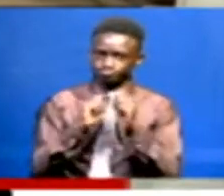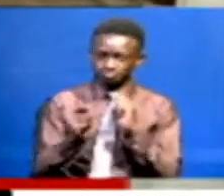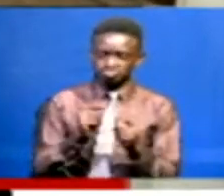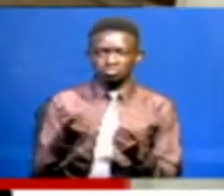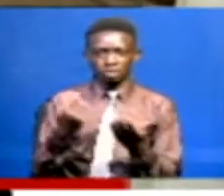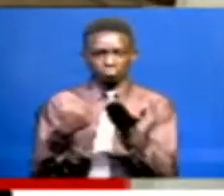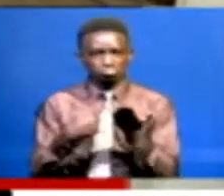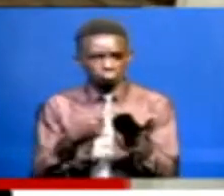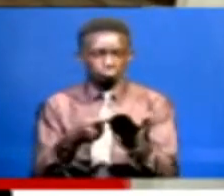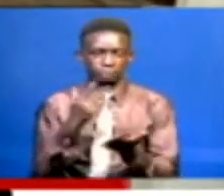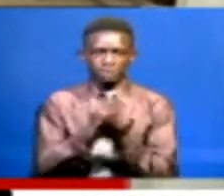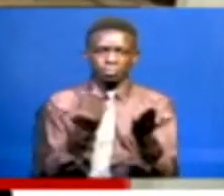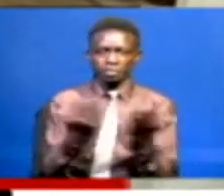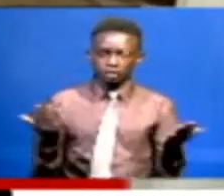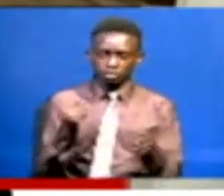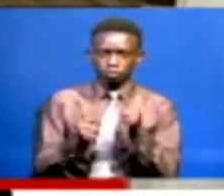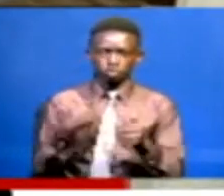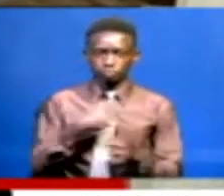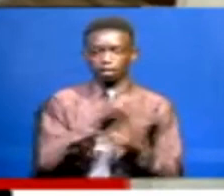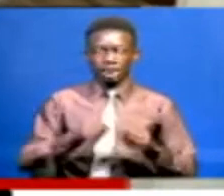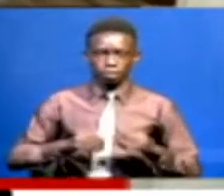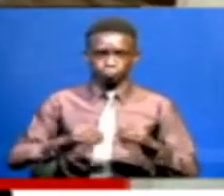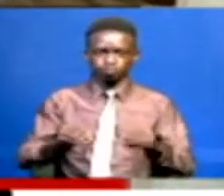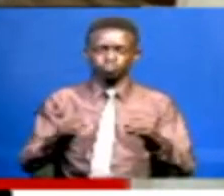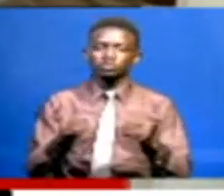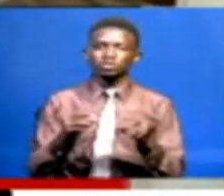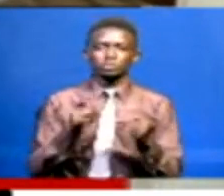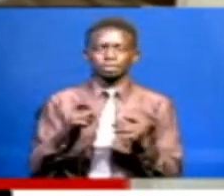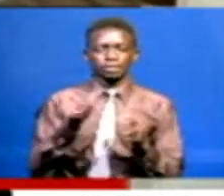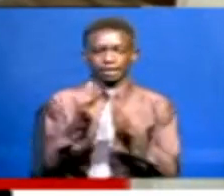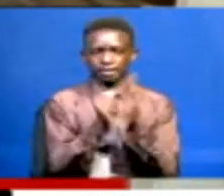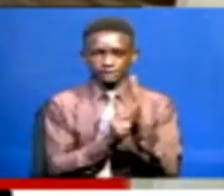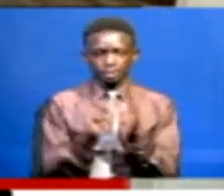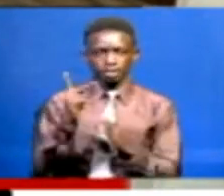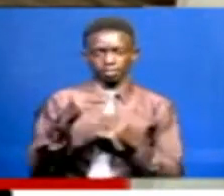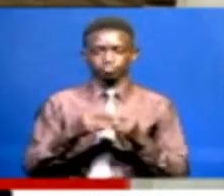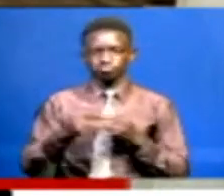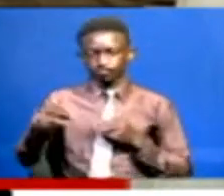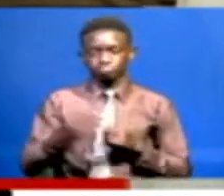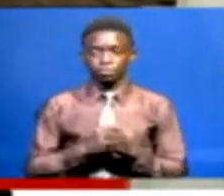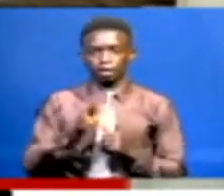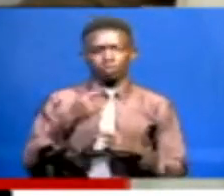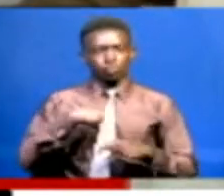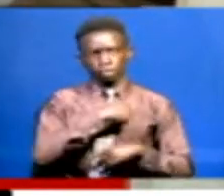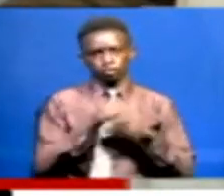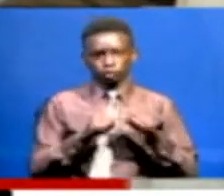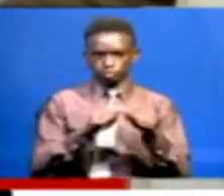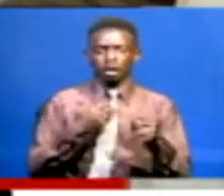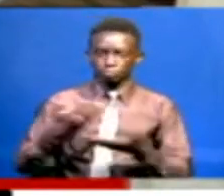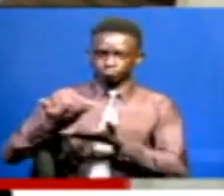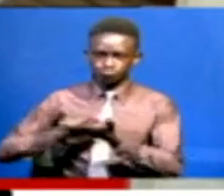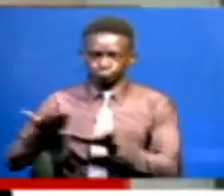place to ensure that we drive the agenda of Kenya forward. Asante sana. Well, we continue our interactions here at the Connected